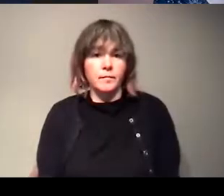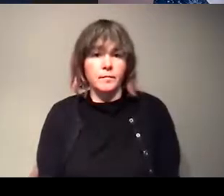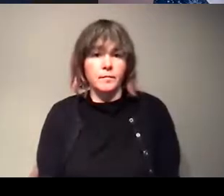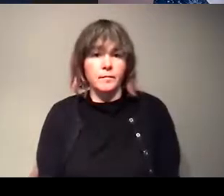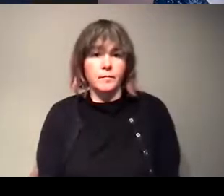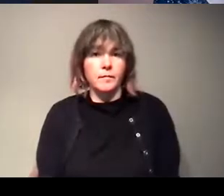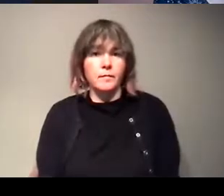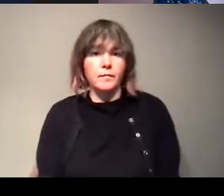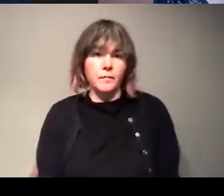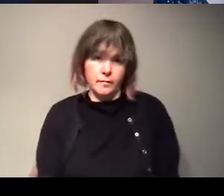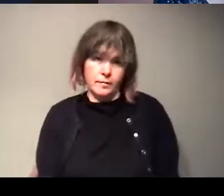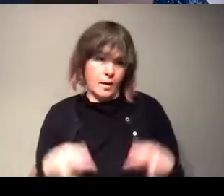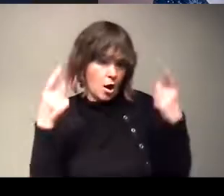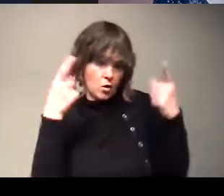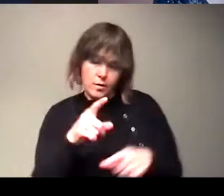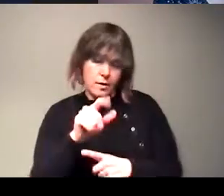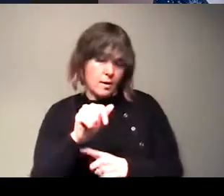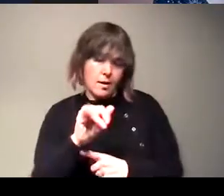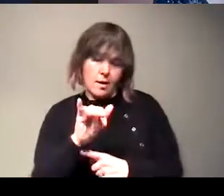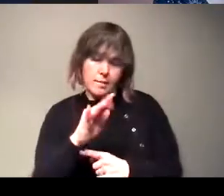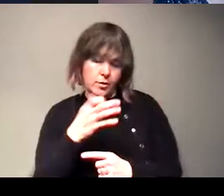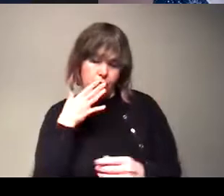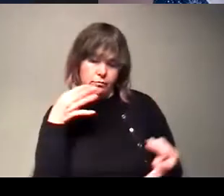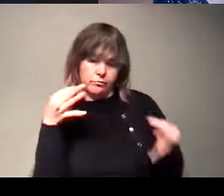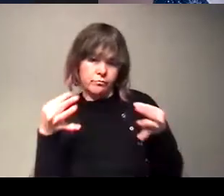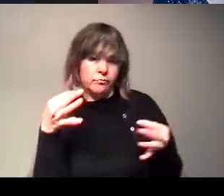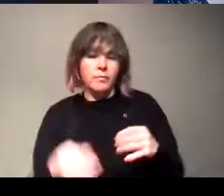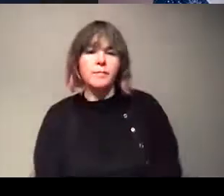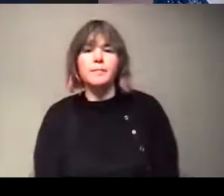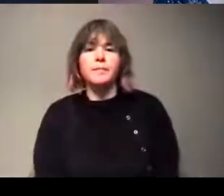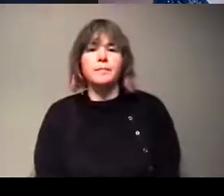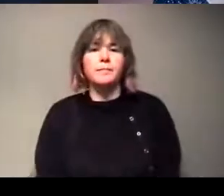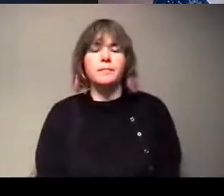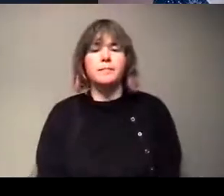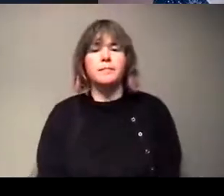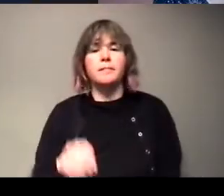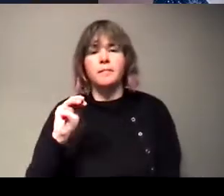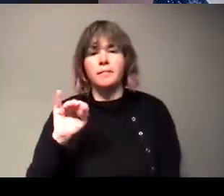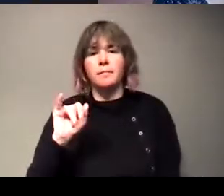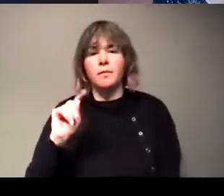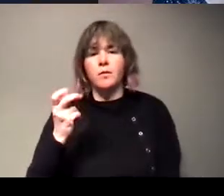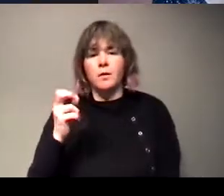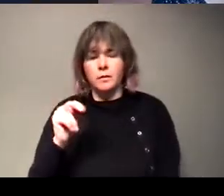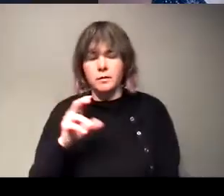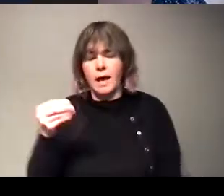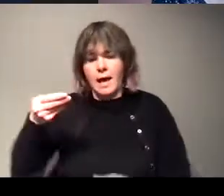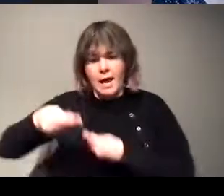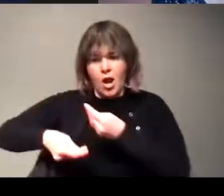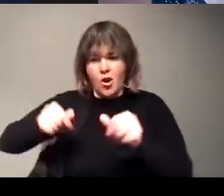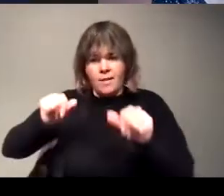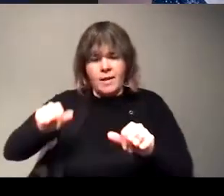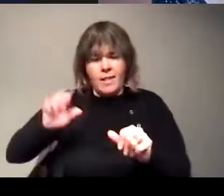So I agree with Abby. I gave a really great description on, you know, midichlorians and heritability and things like that, and, you know, the kind of that aspect